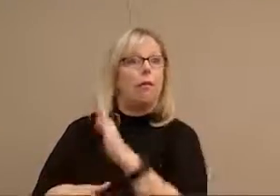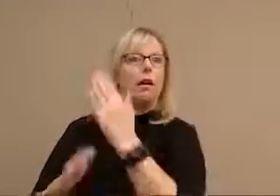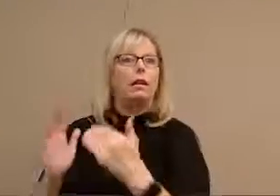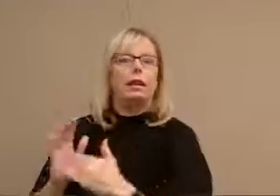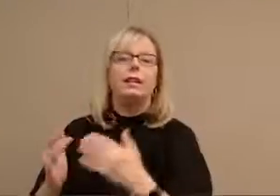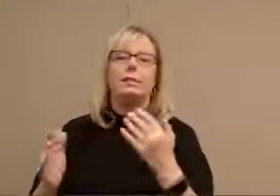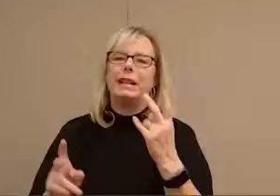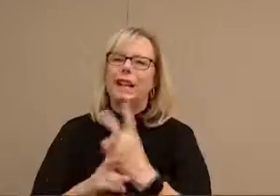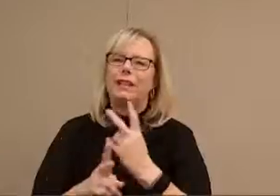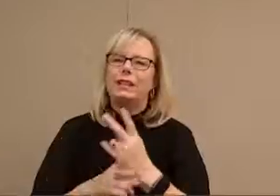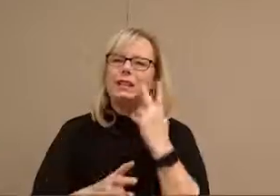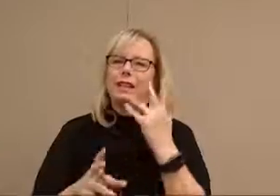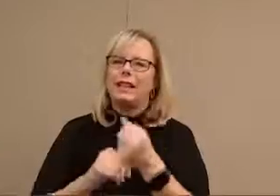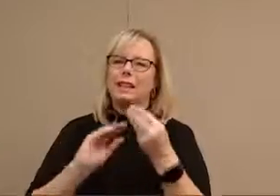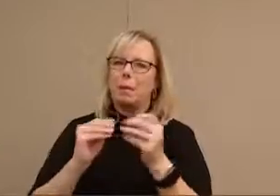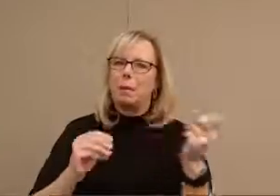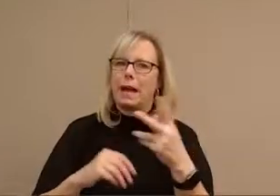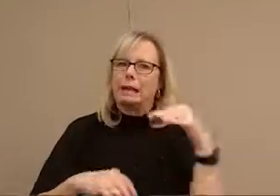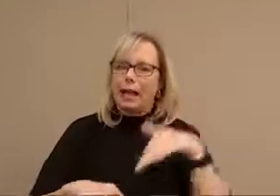the numbers back down again.